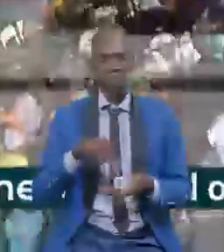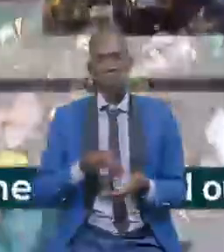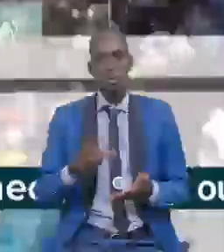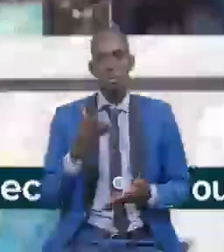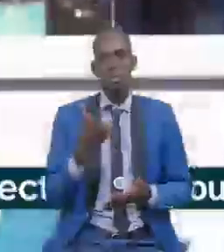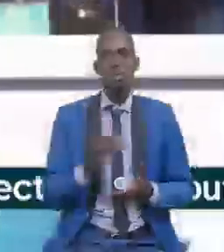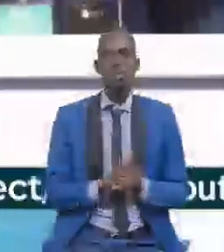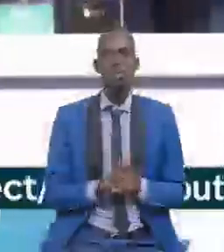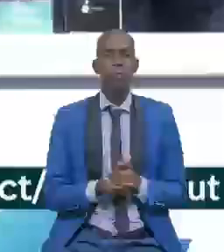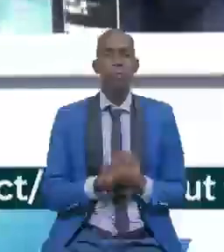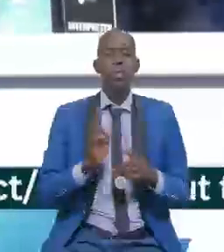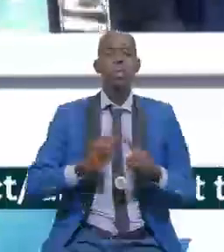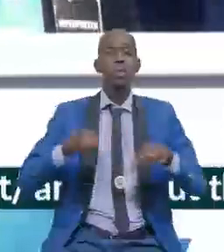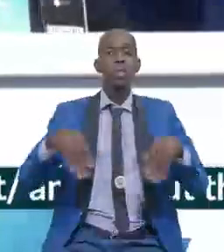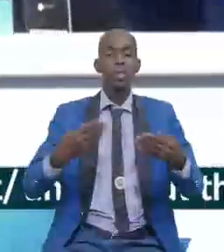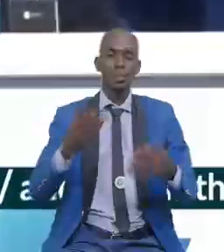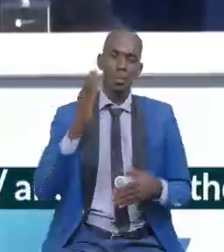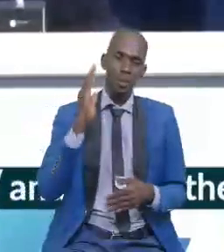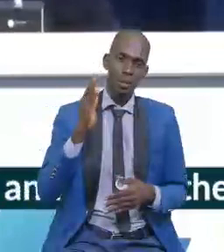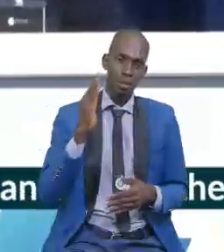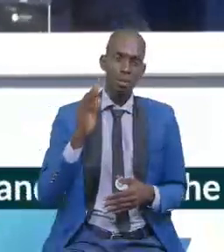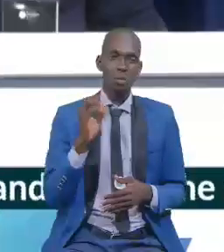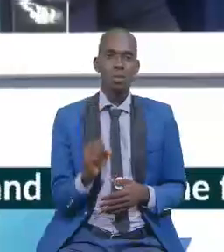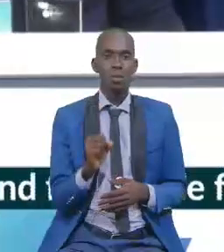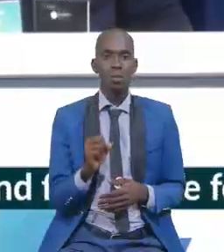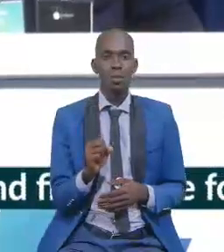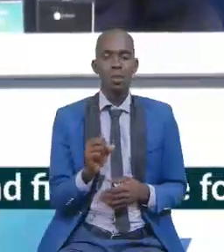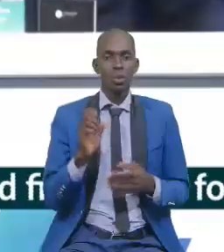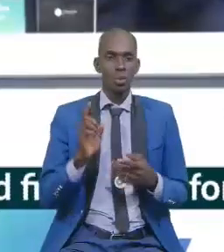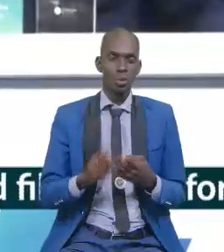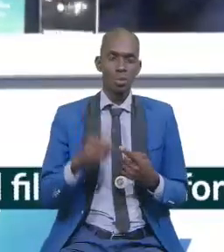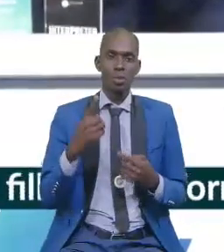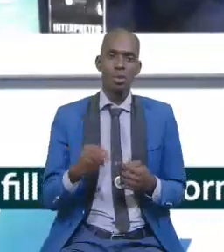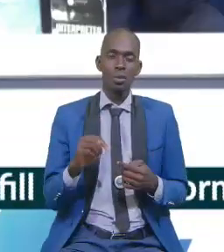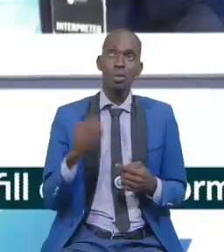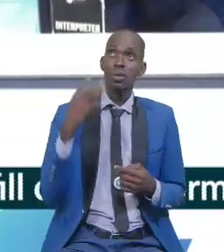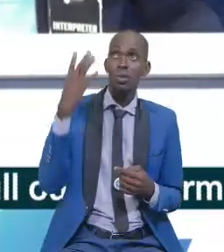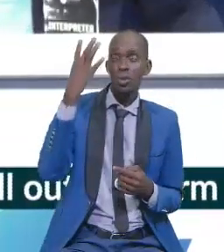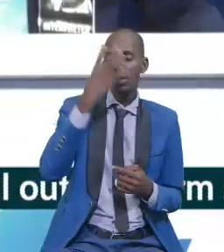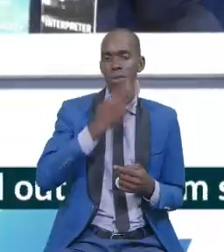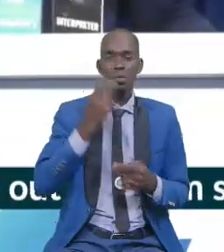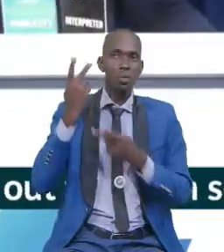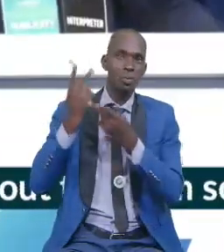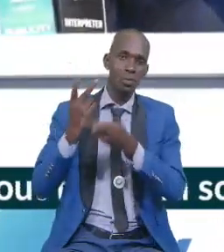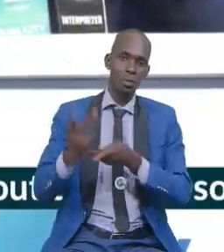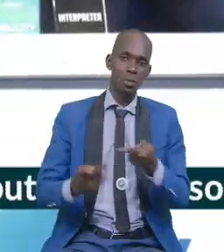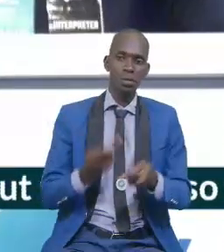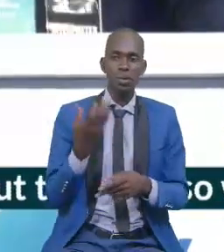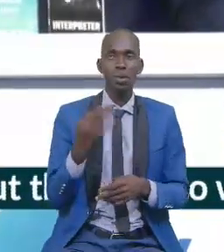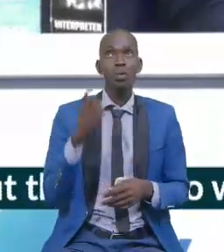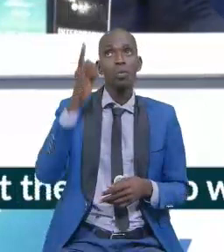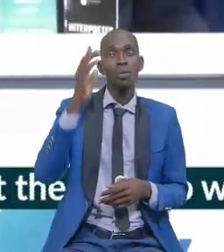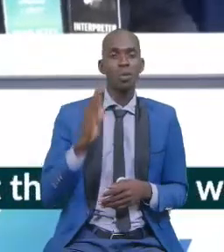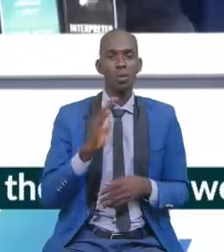to testify to the glorious visitation of God Almighty.